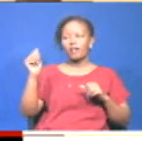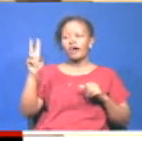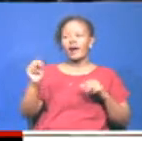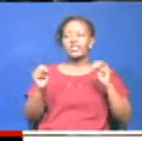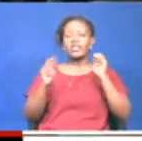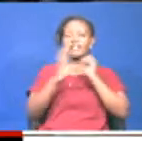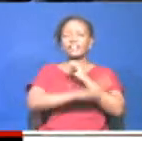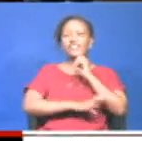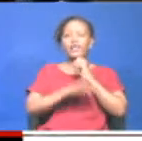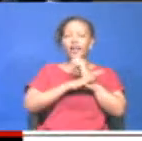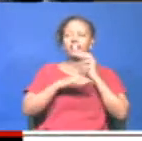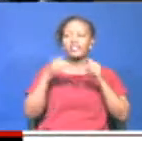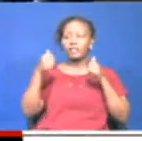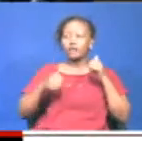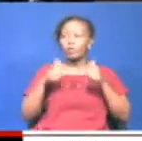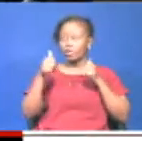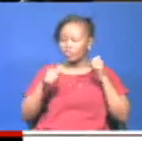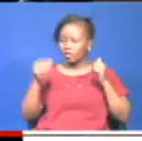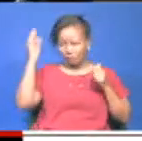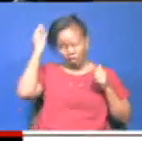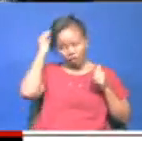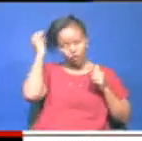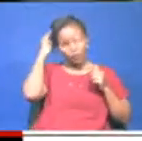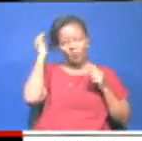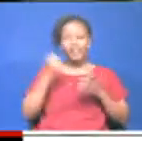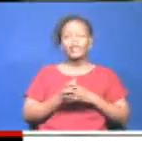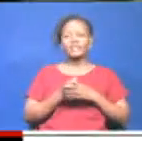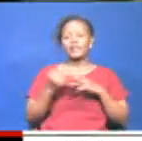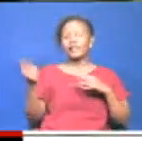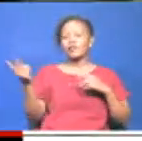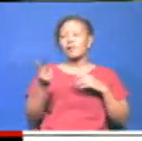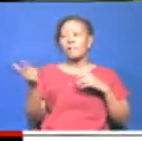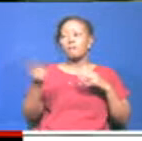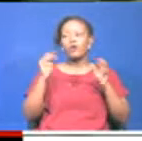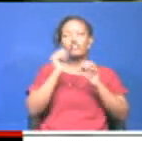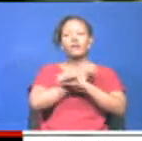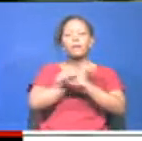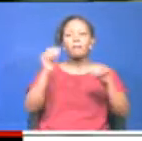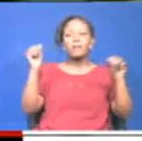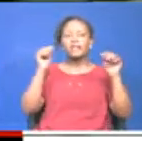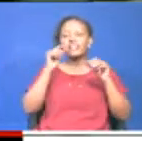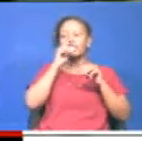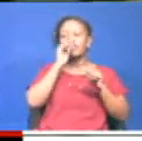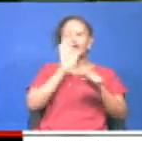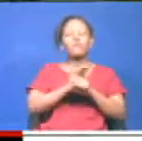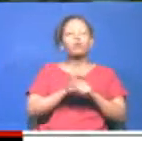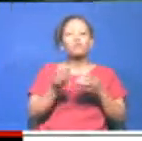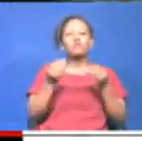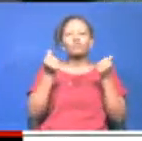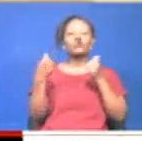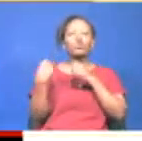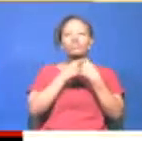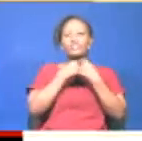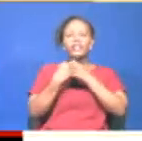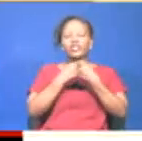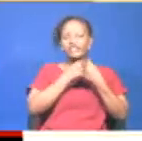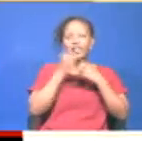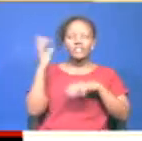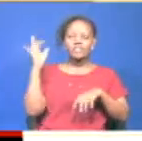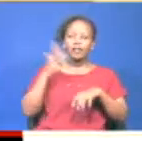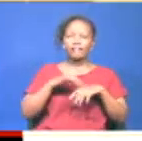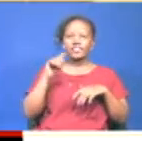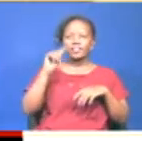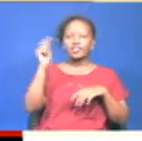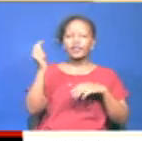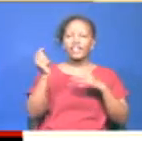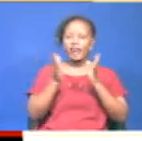of Somalia. At a joint press conference, the two leaders pledged to tackle common challenges affecting Kenya and Somalia. We are